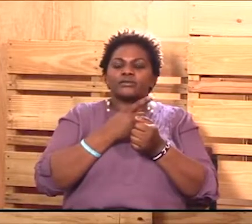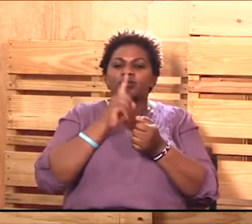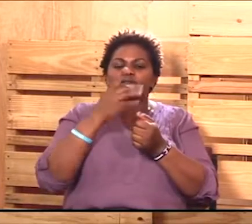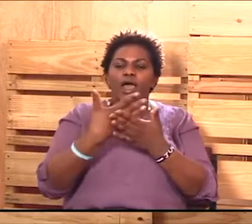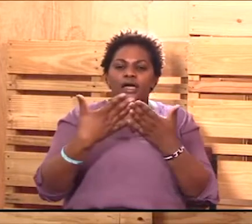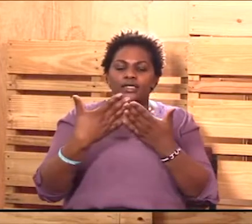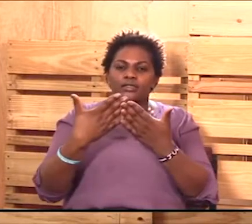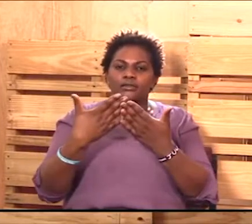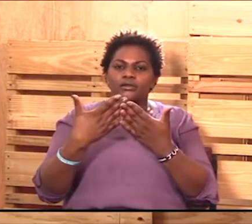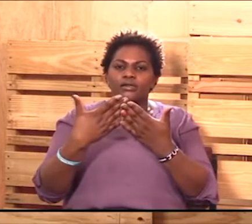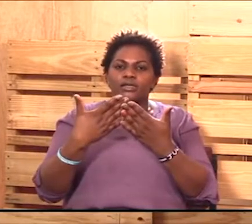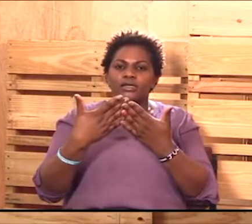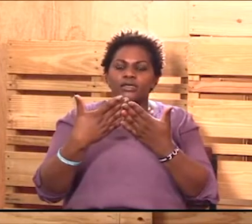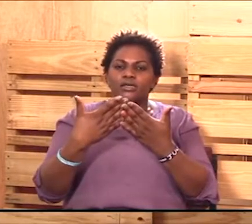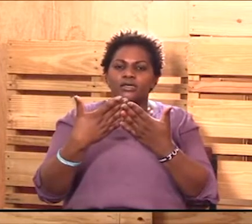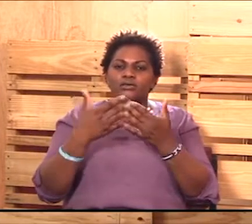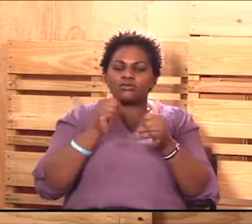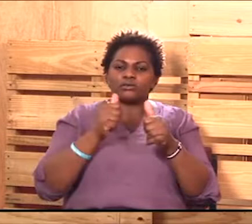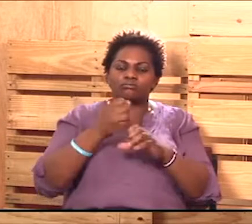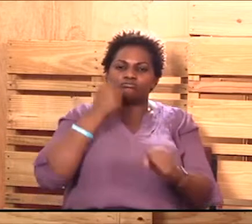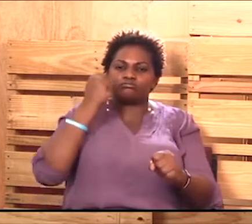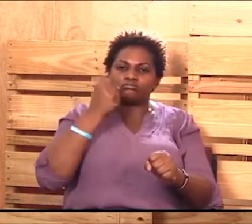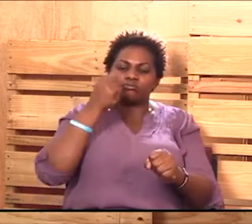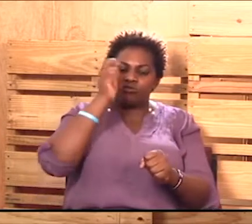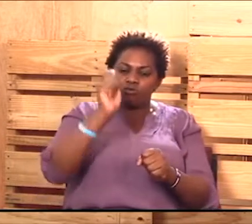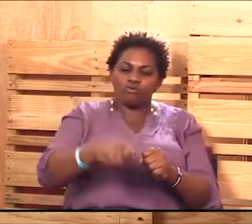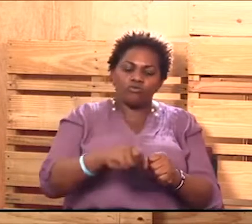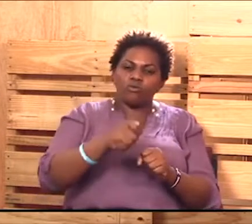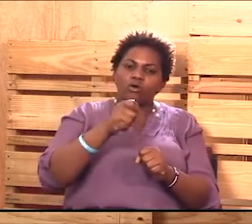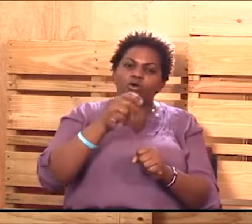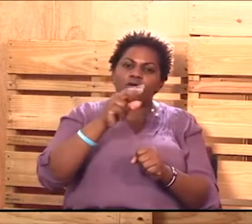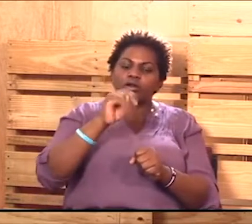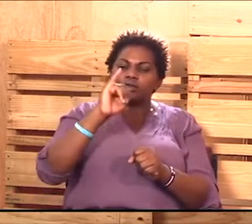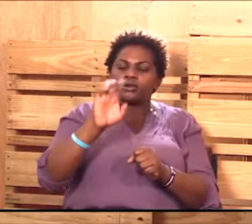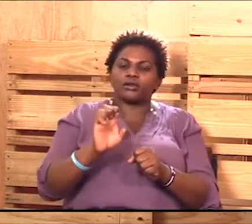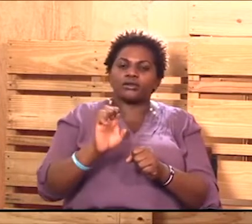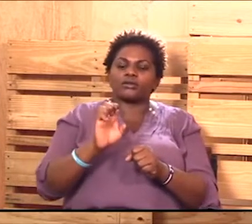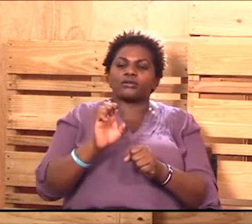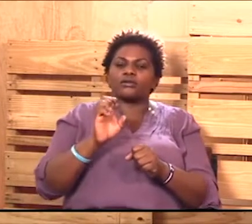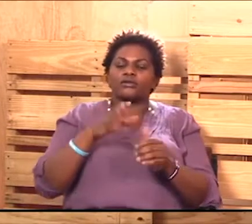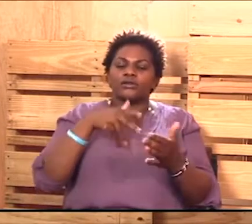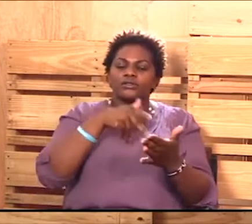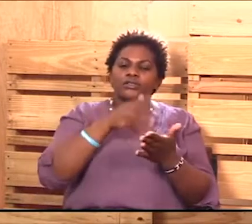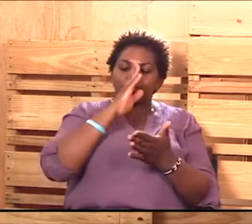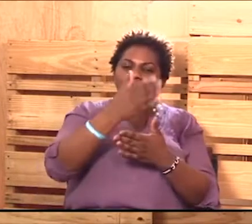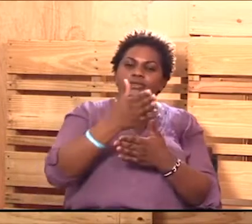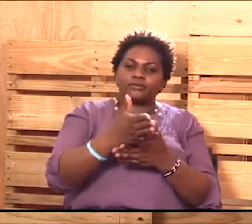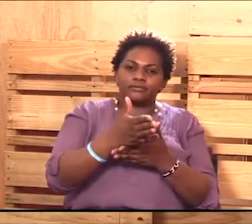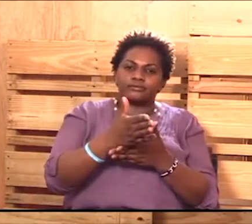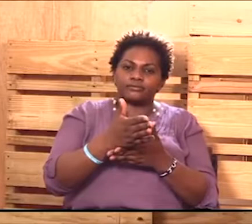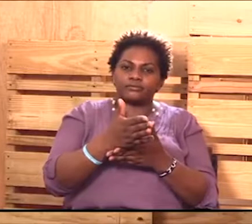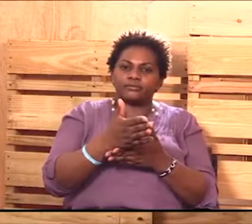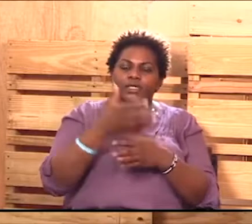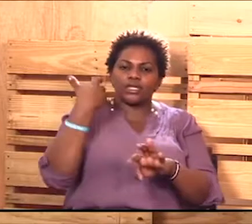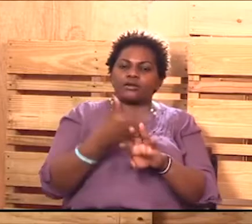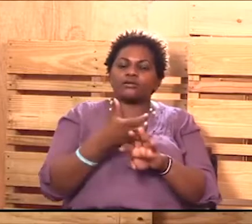your hand the staff with which you struck the Nile and go. I will stand there before you by